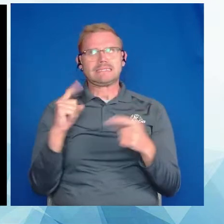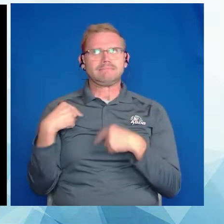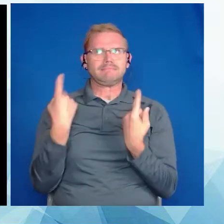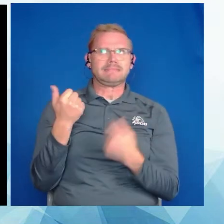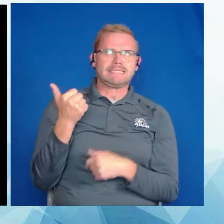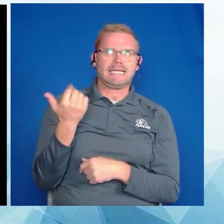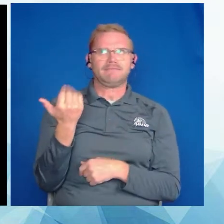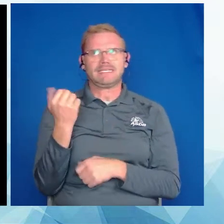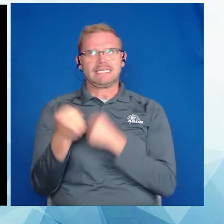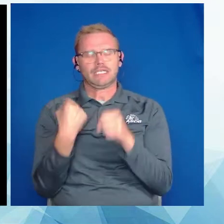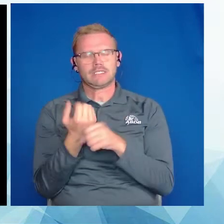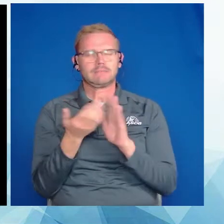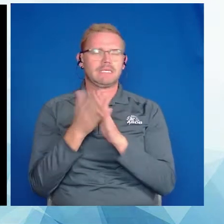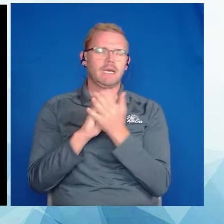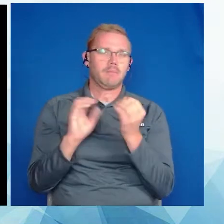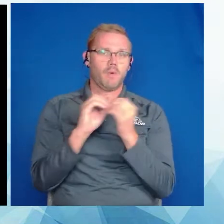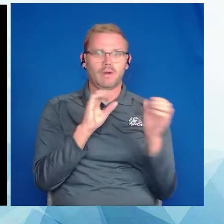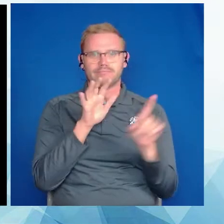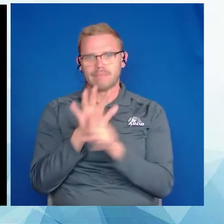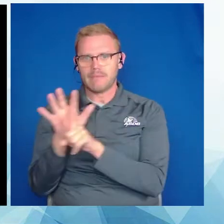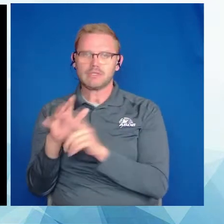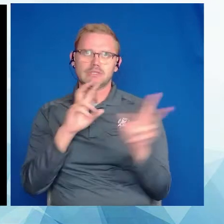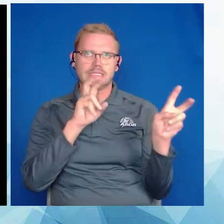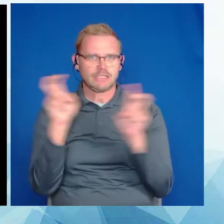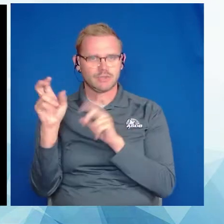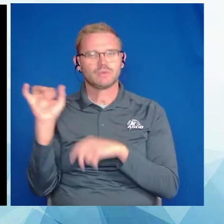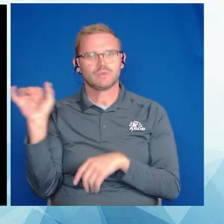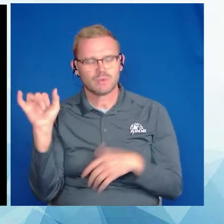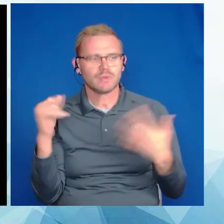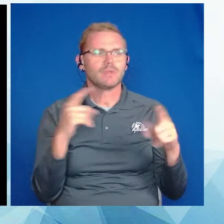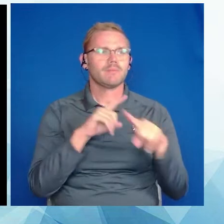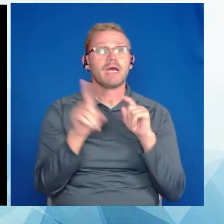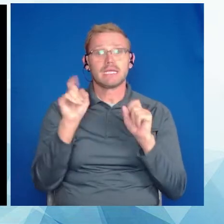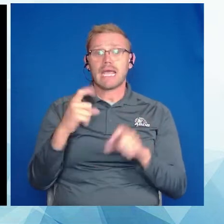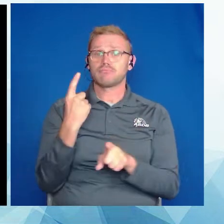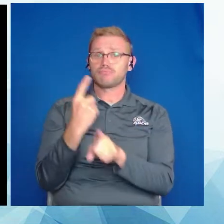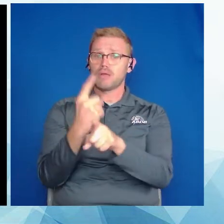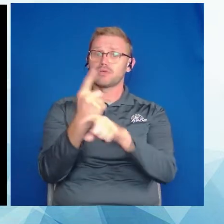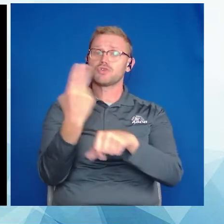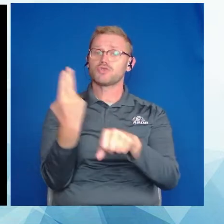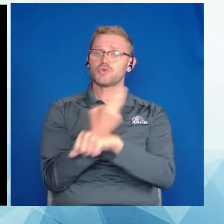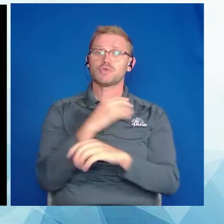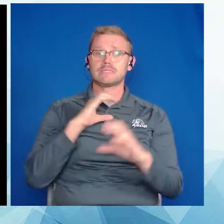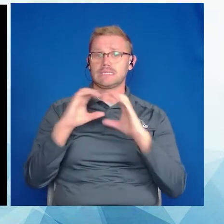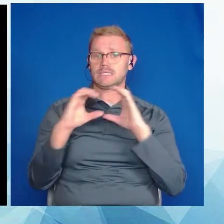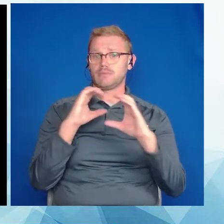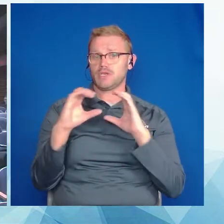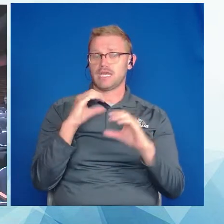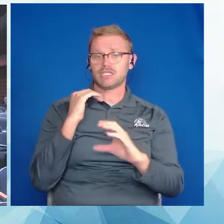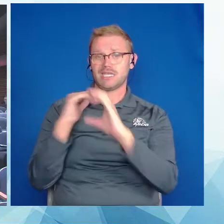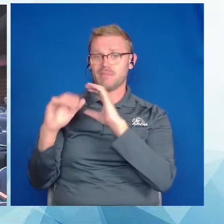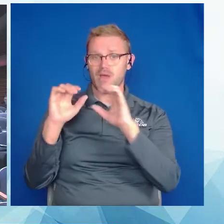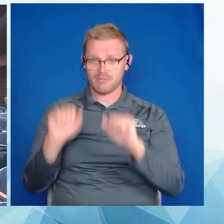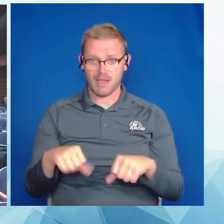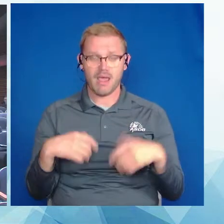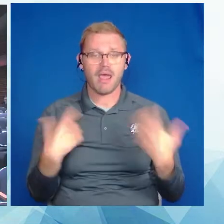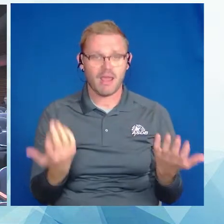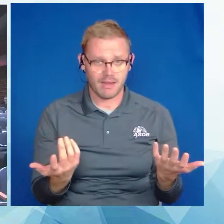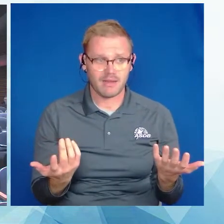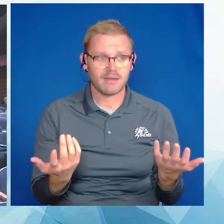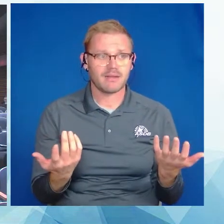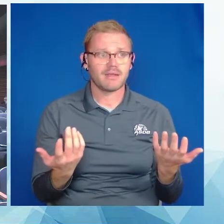10, 15 years, and you can appropriately use email for communication. Just ensure you